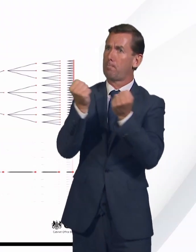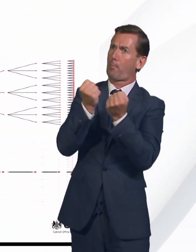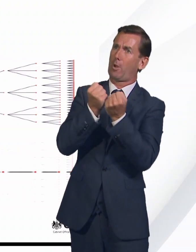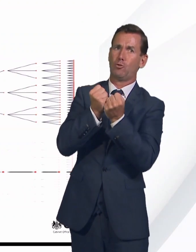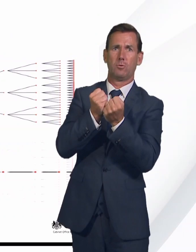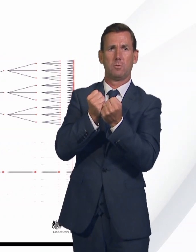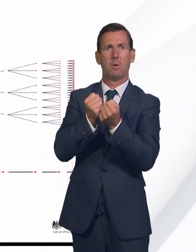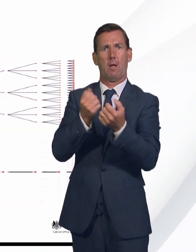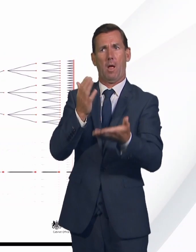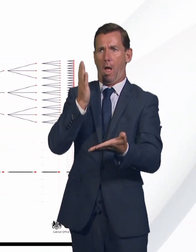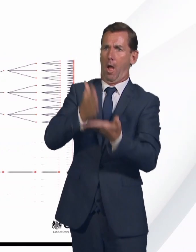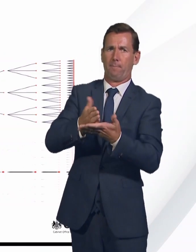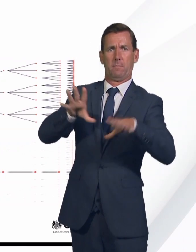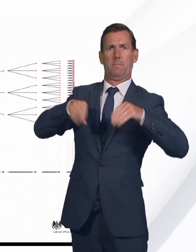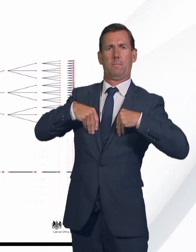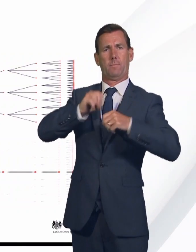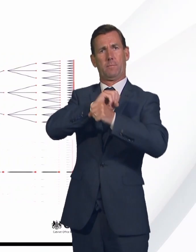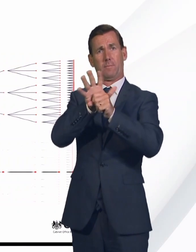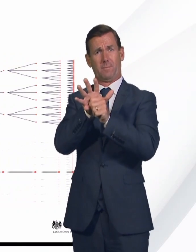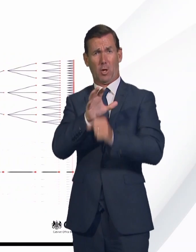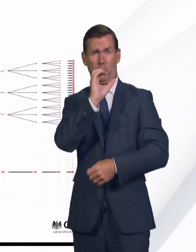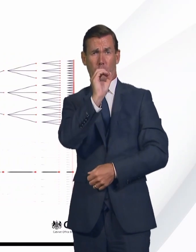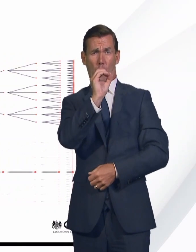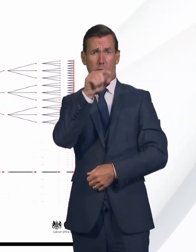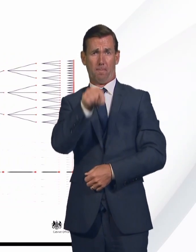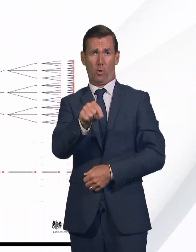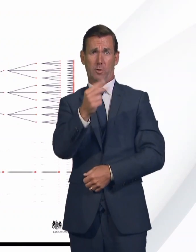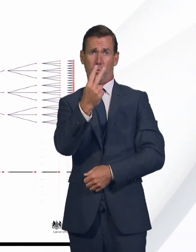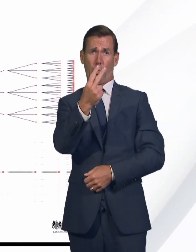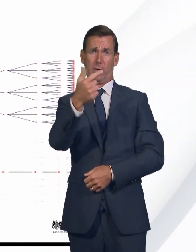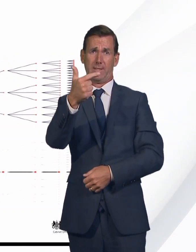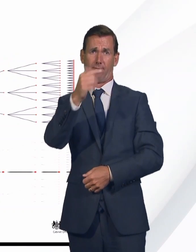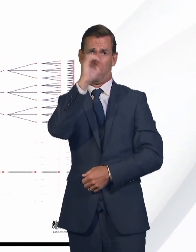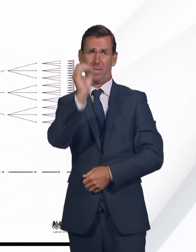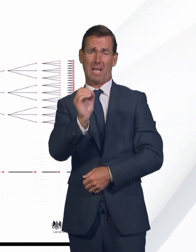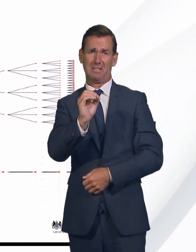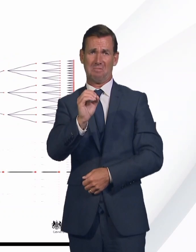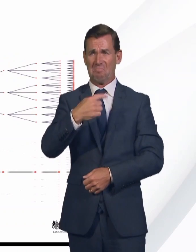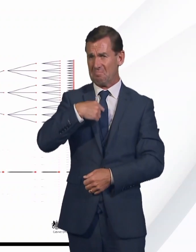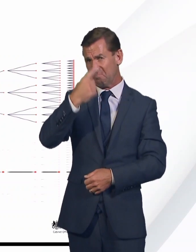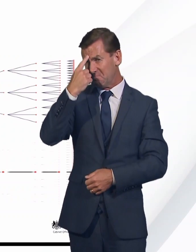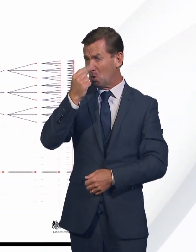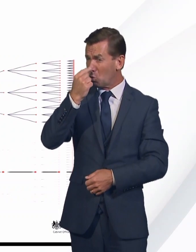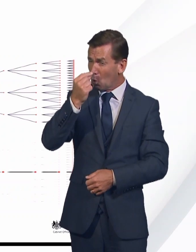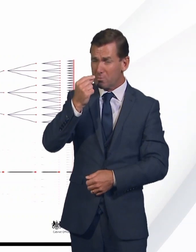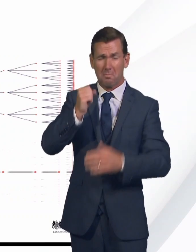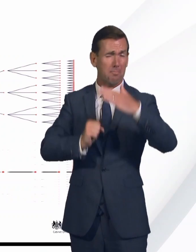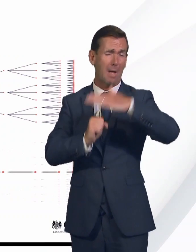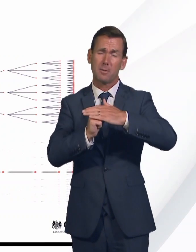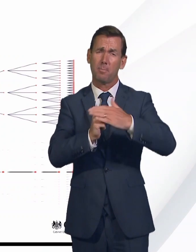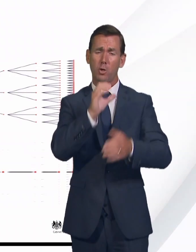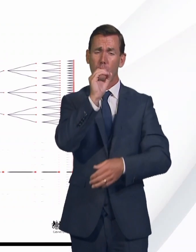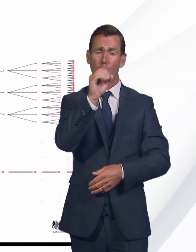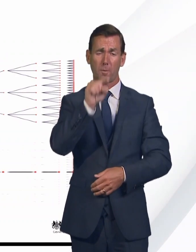England that had COVID was 0.27%, upper limit of that about 0.4, so a maximum of about